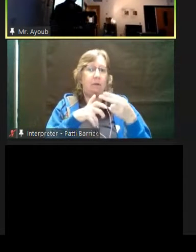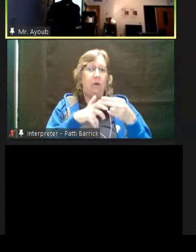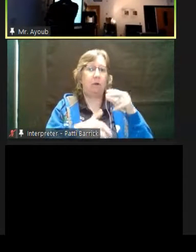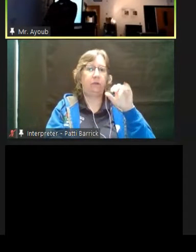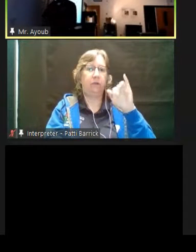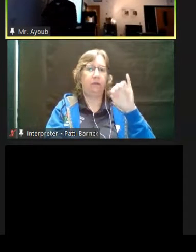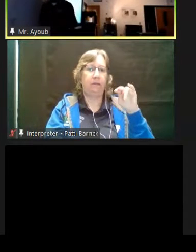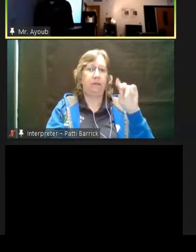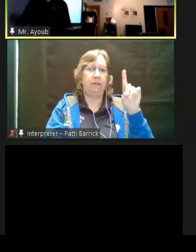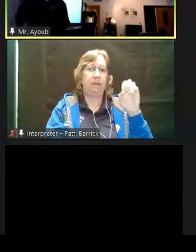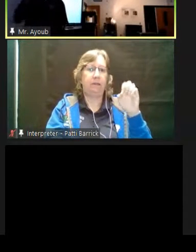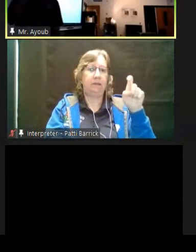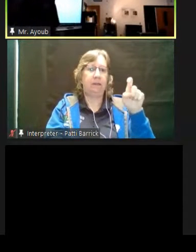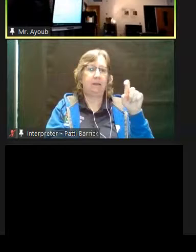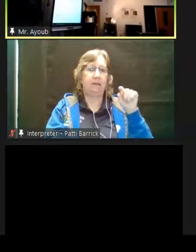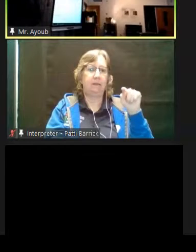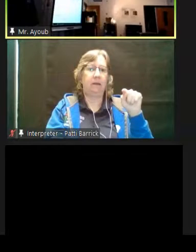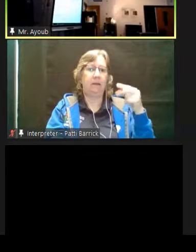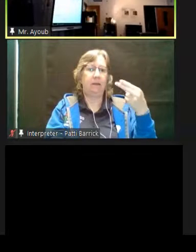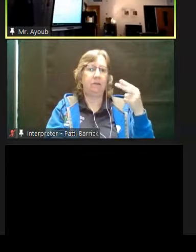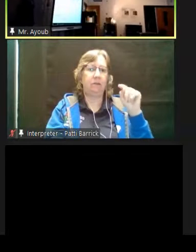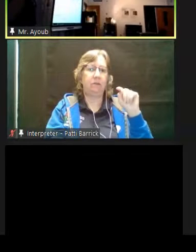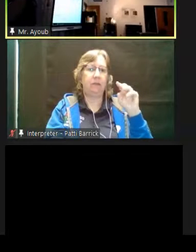So make a note of that someplace.